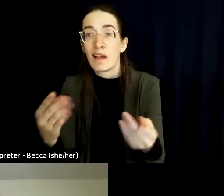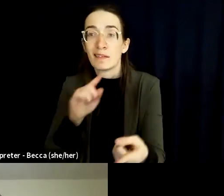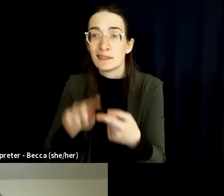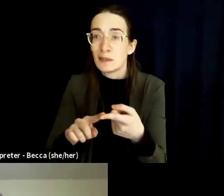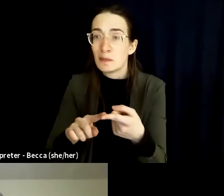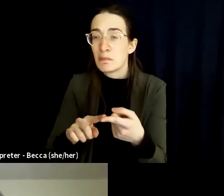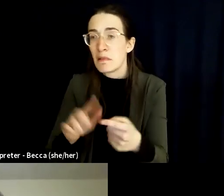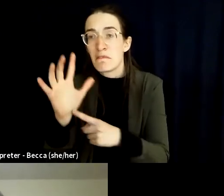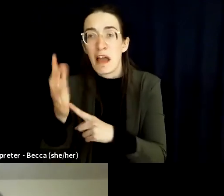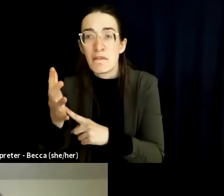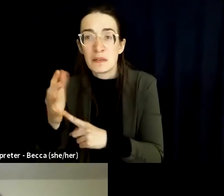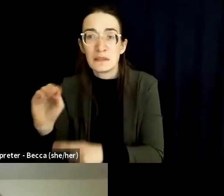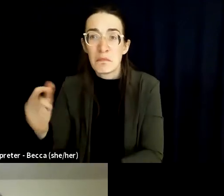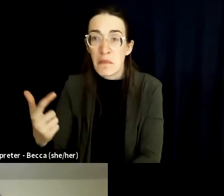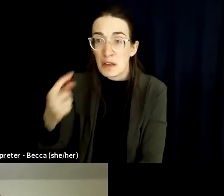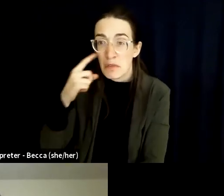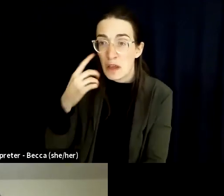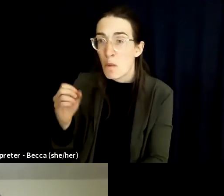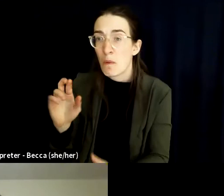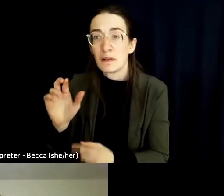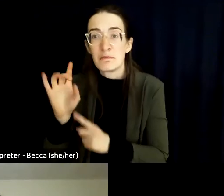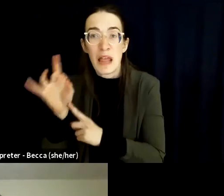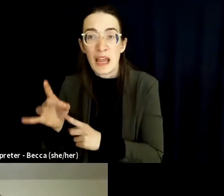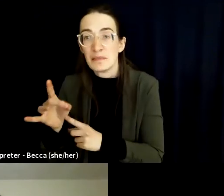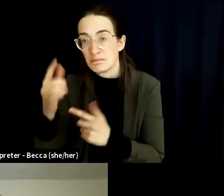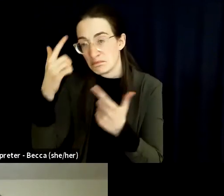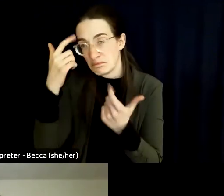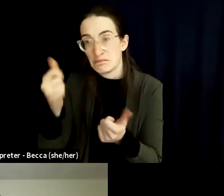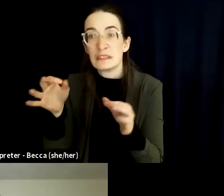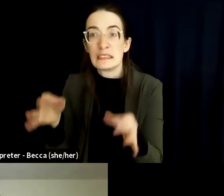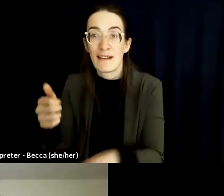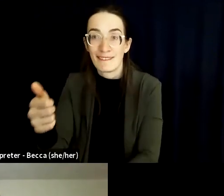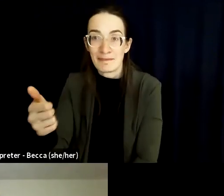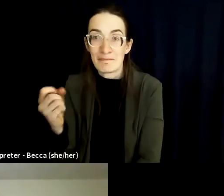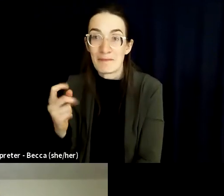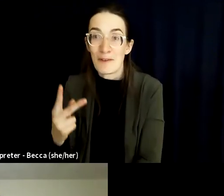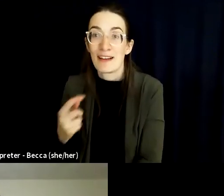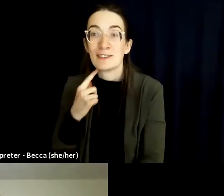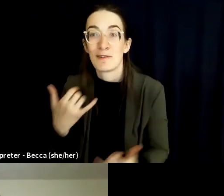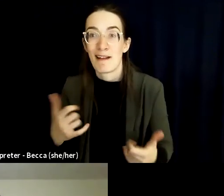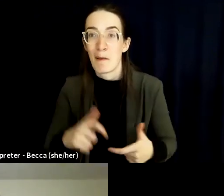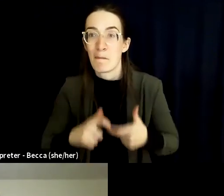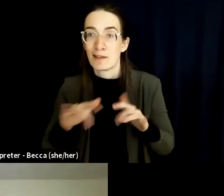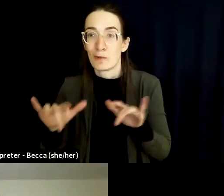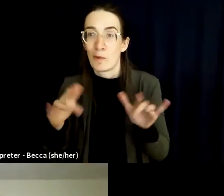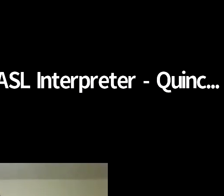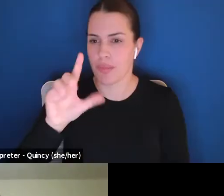5 minutes more or 8, you can decide. So I'm going to pause the recording.